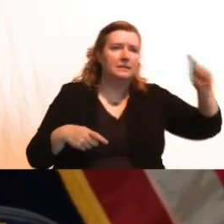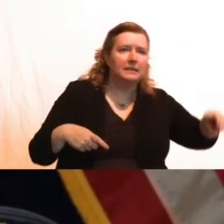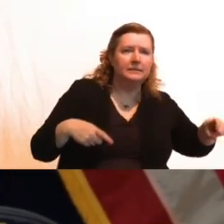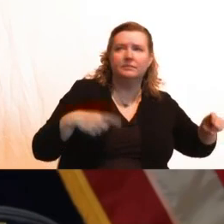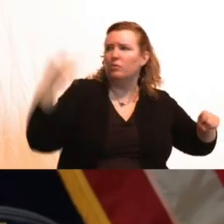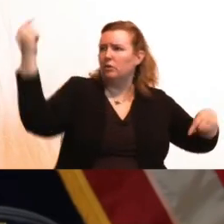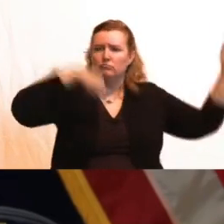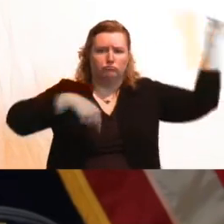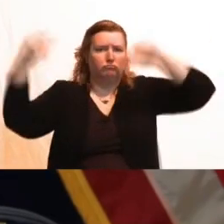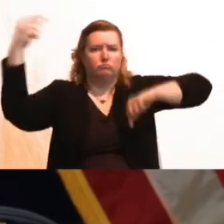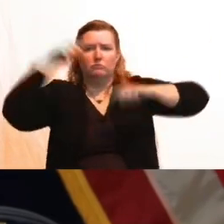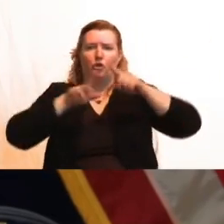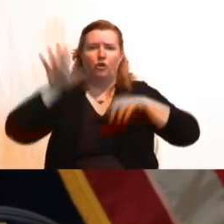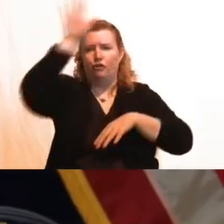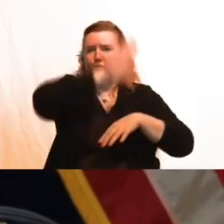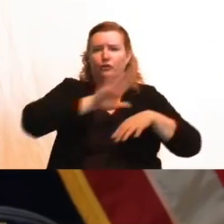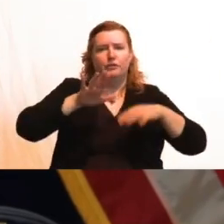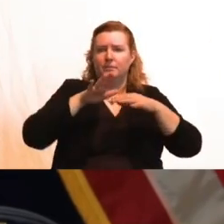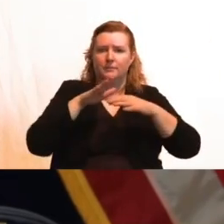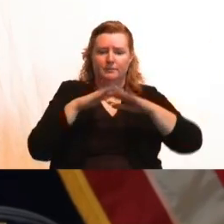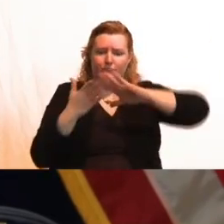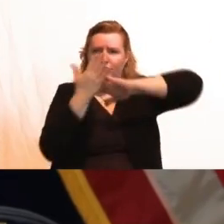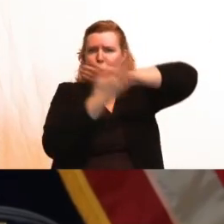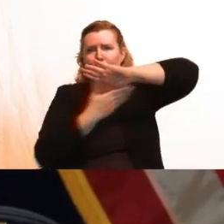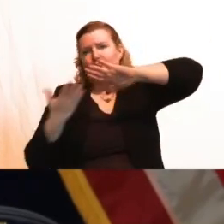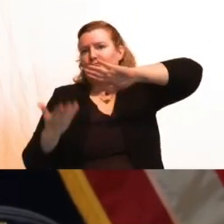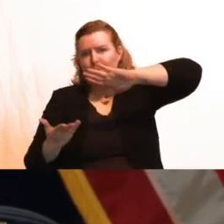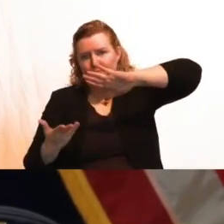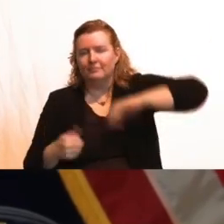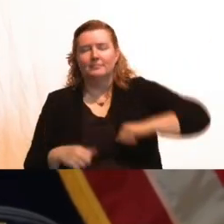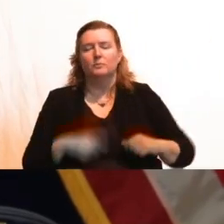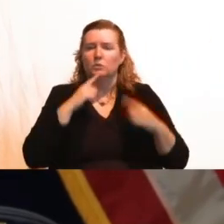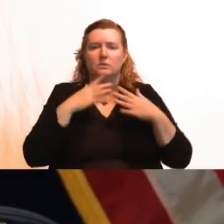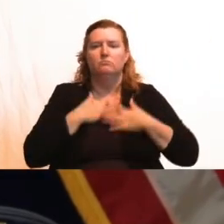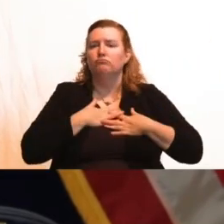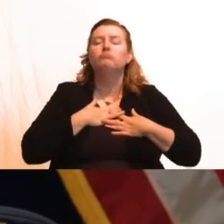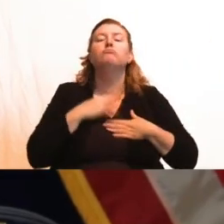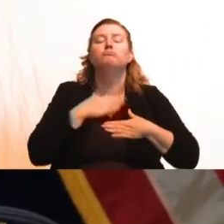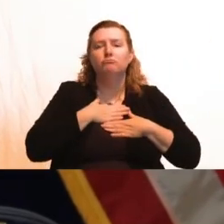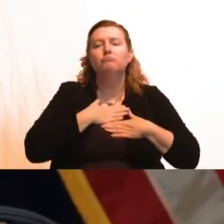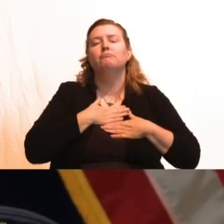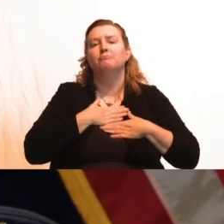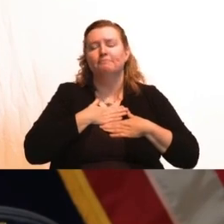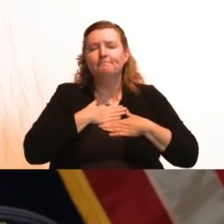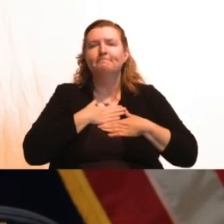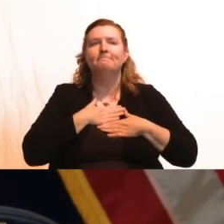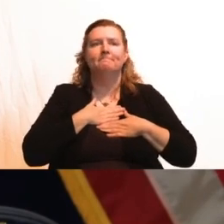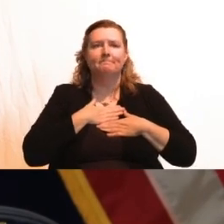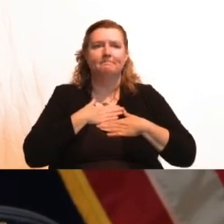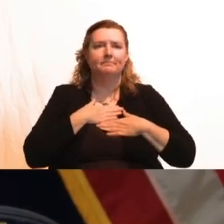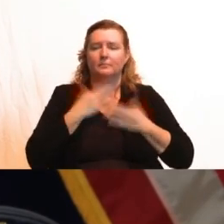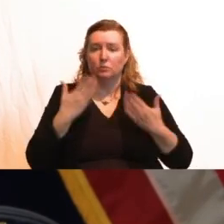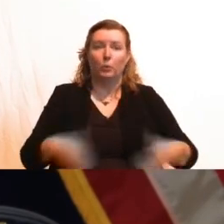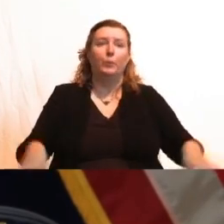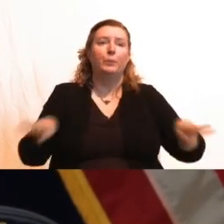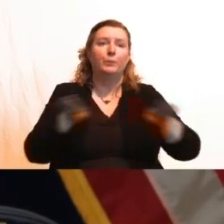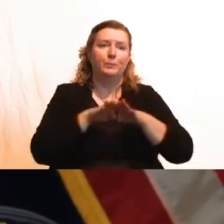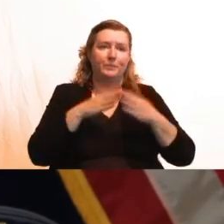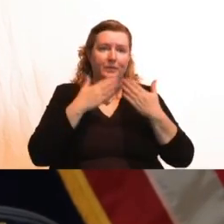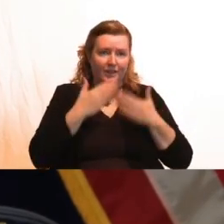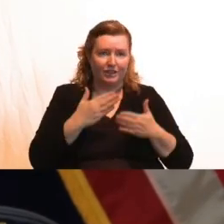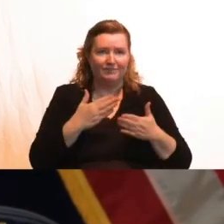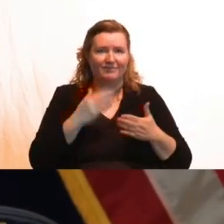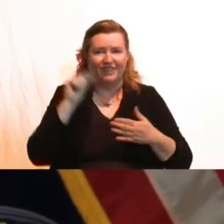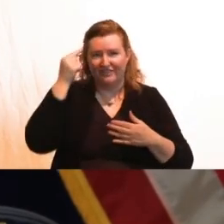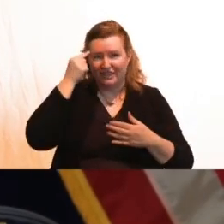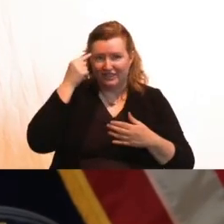with really thanking you, Governor, certainly Commissioner Persichilli, and the 9.3